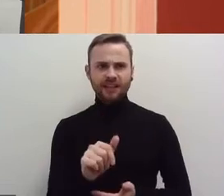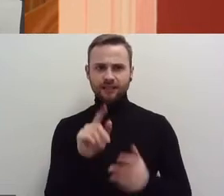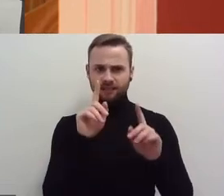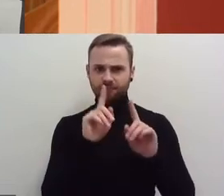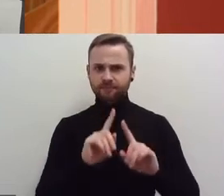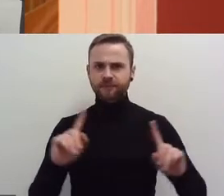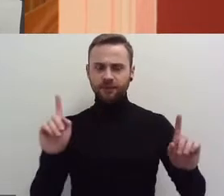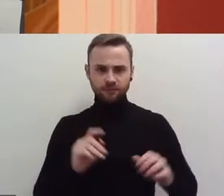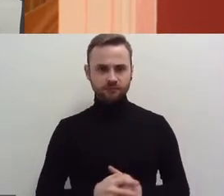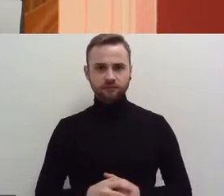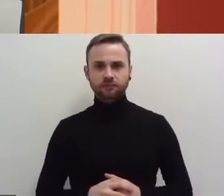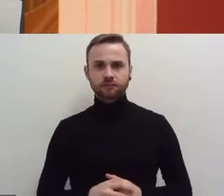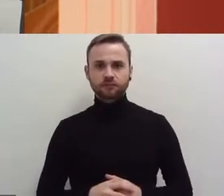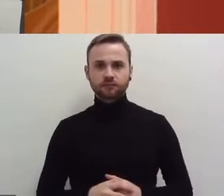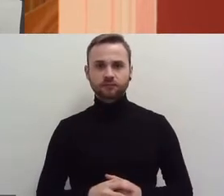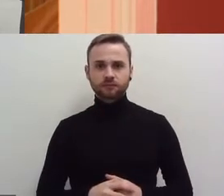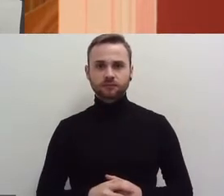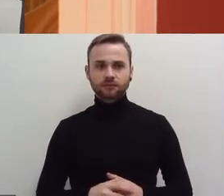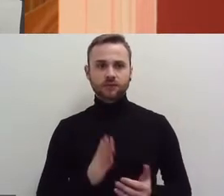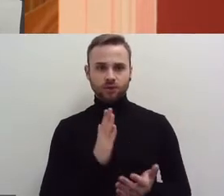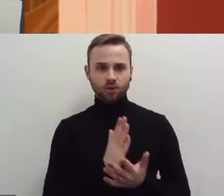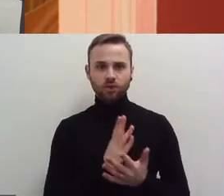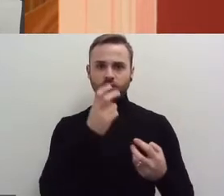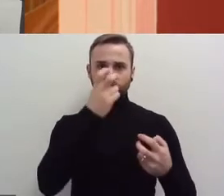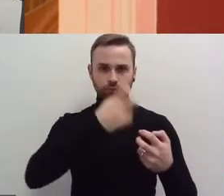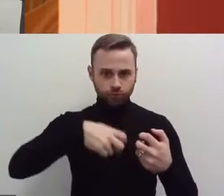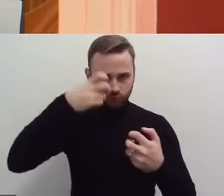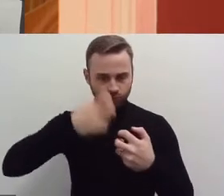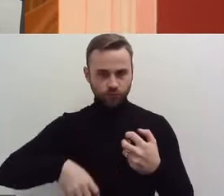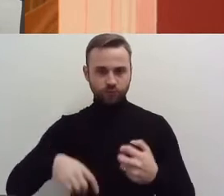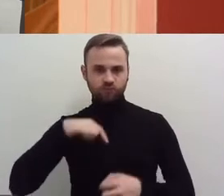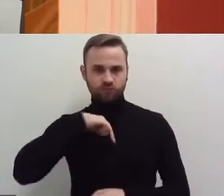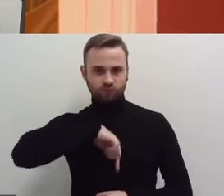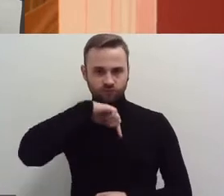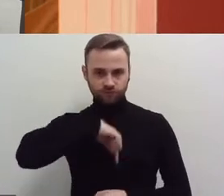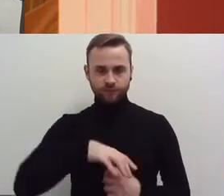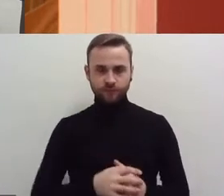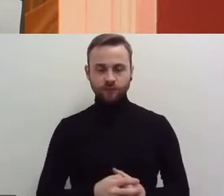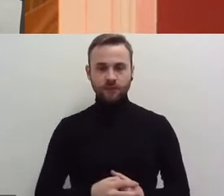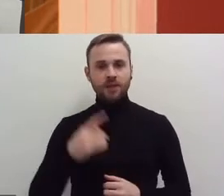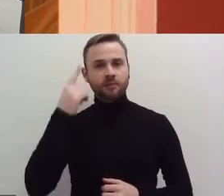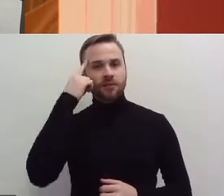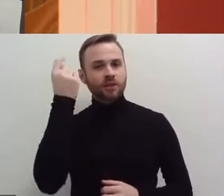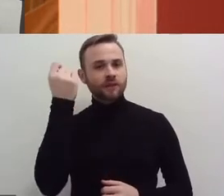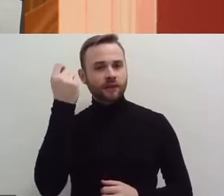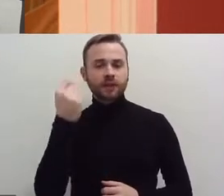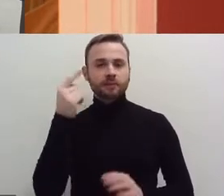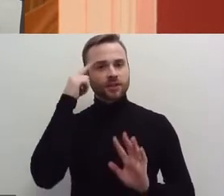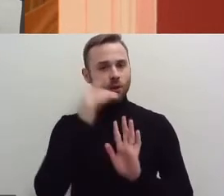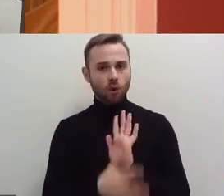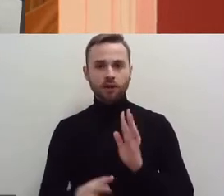stake. So when we're talking about mental health, it's very important to create a discrimination-free